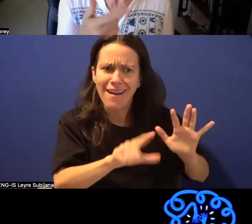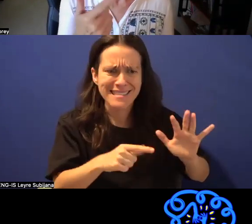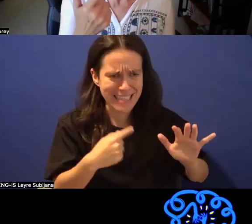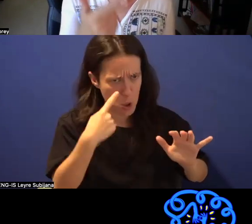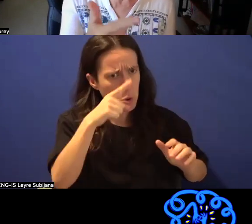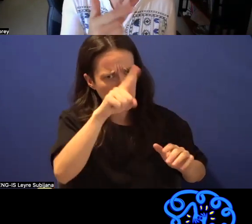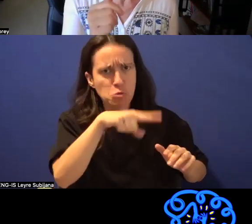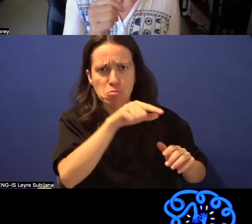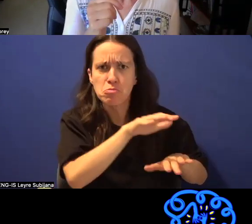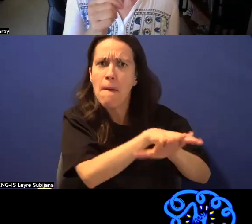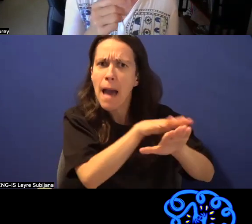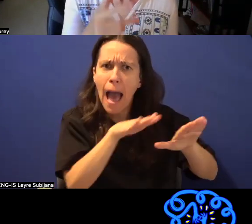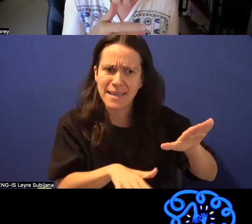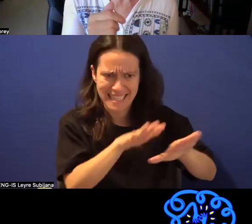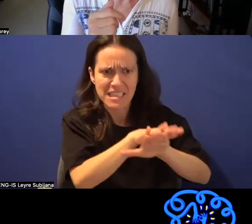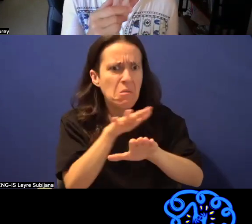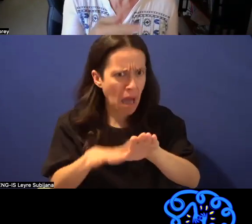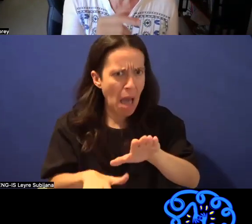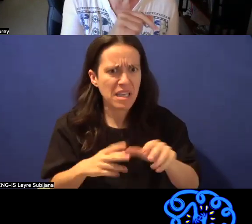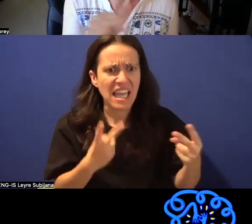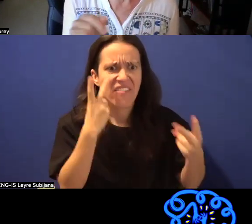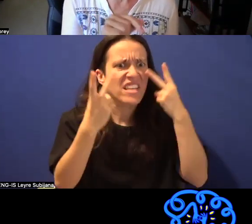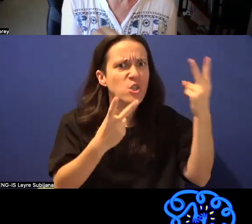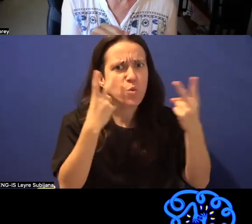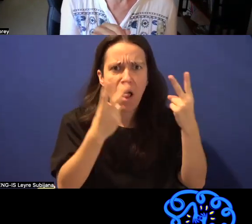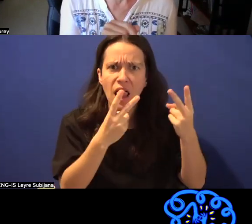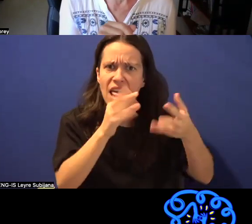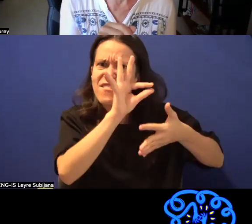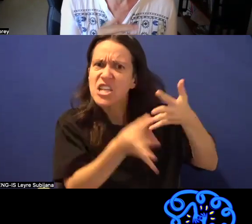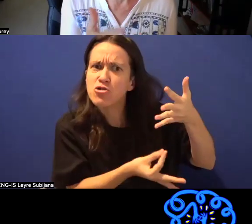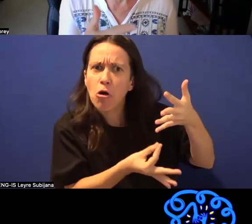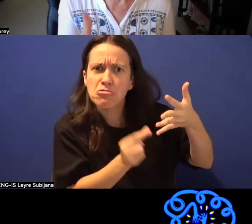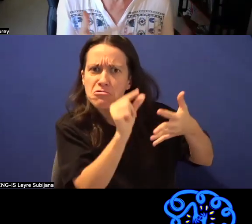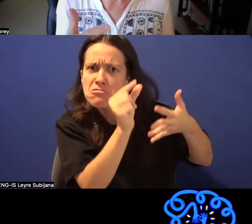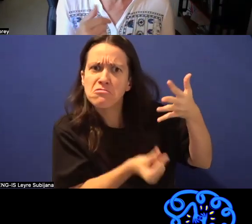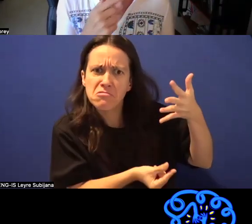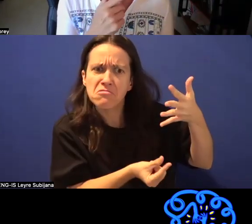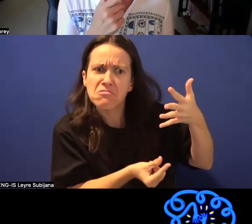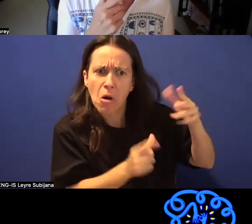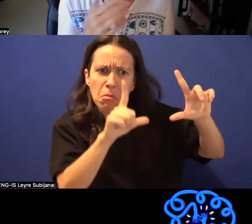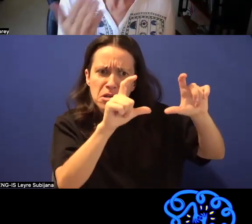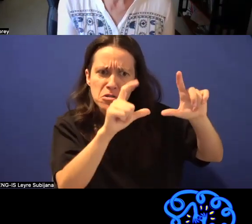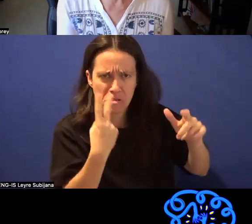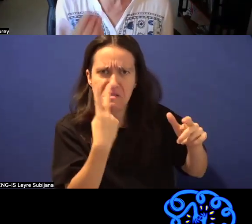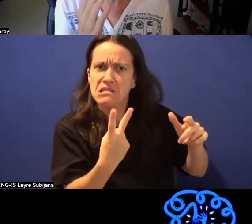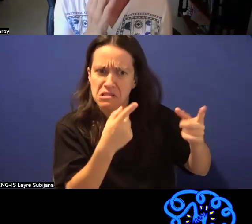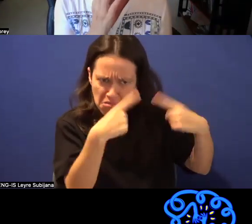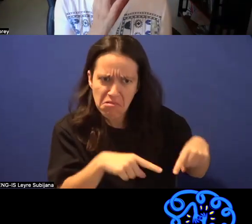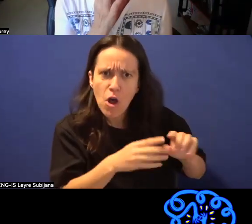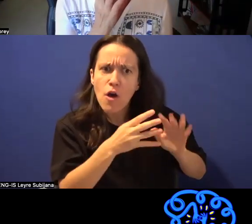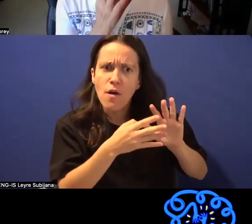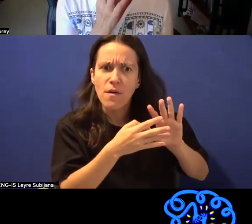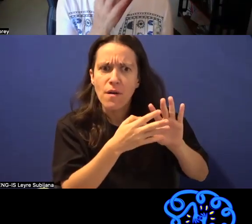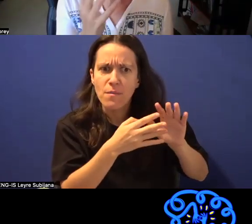mapping between visual features of the picture and the phonological form of the sign that you don't see